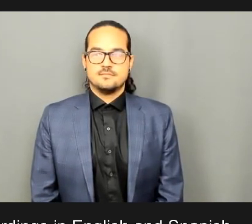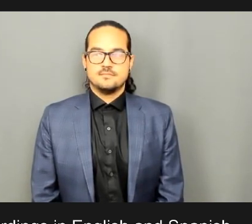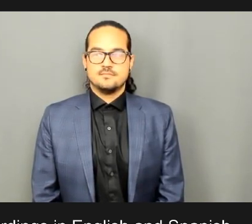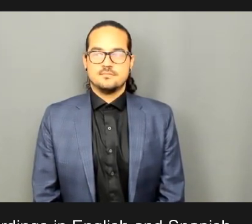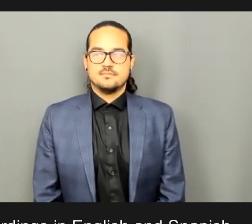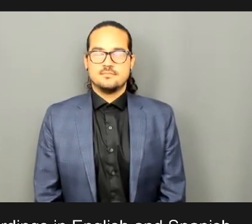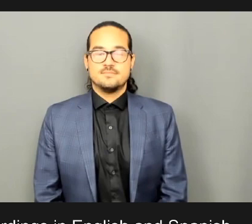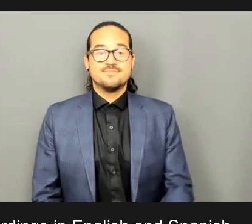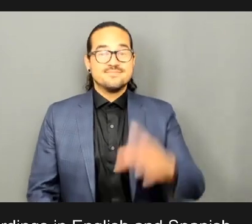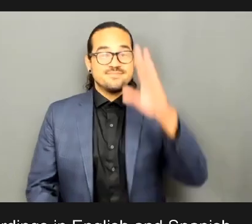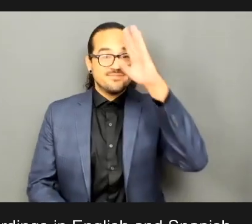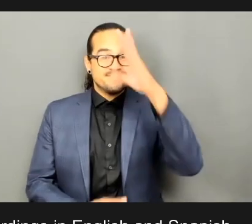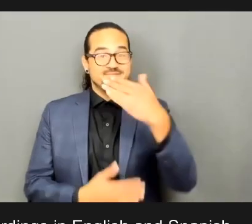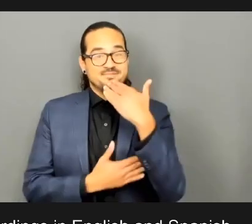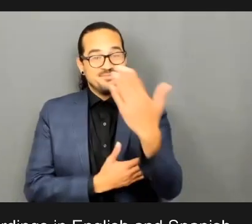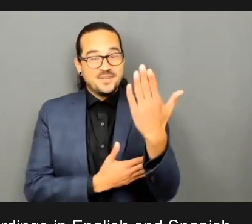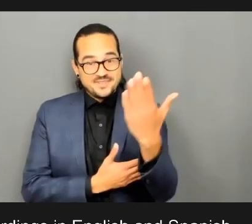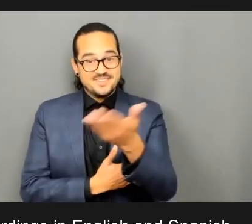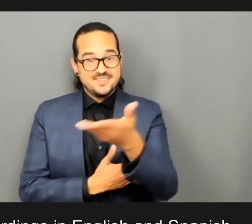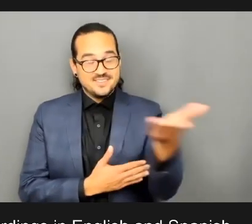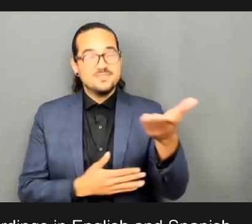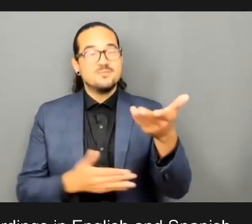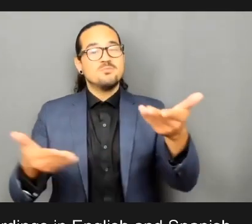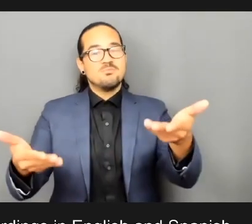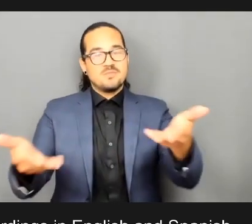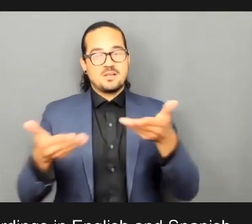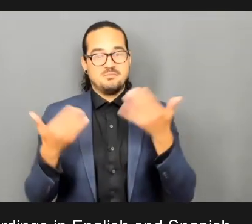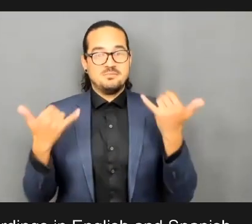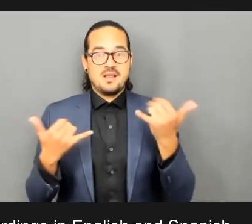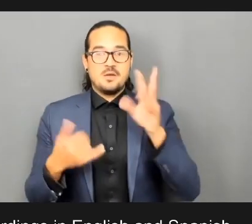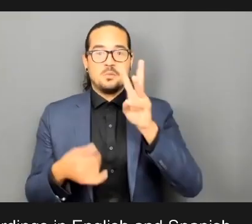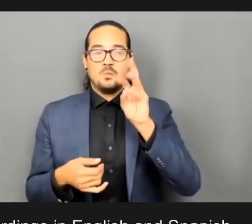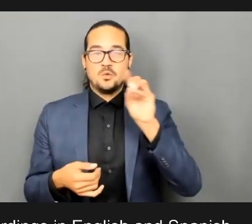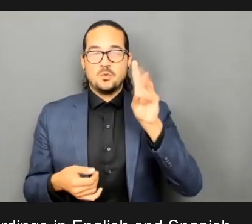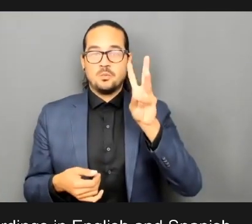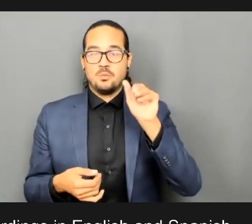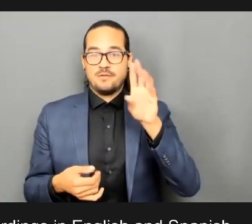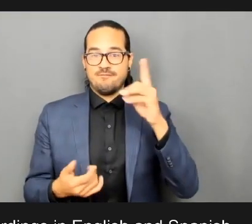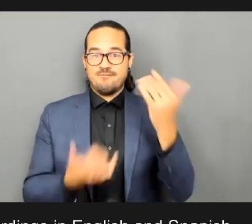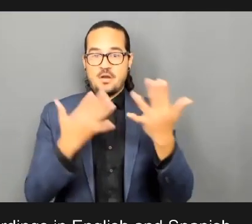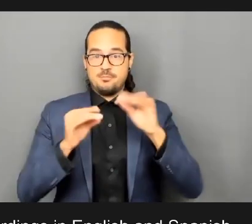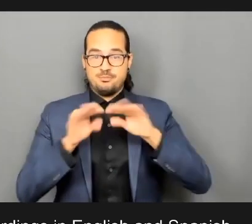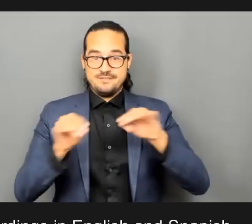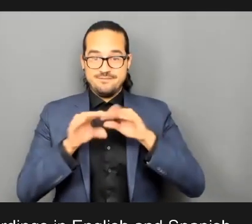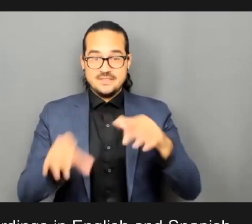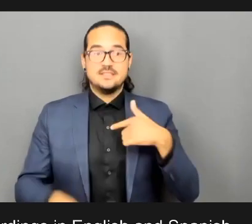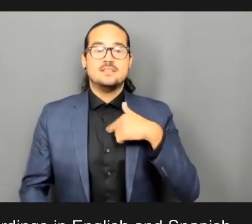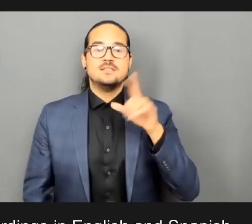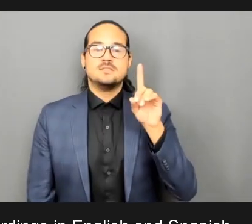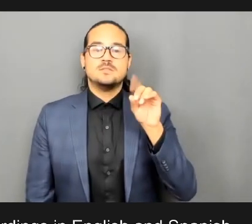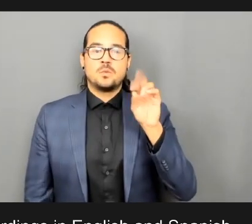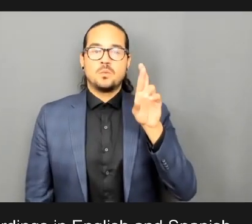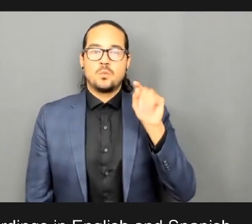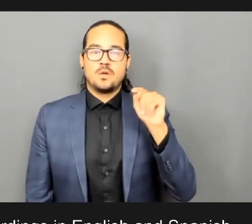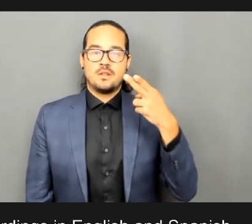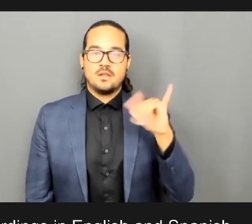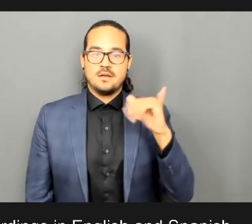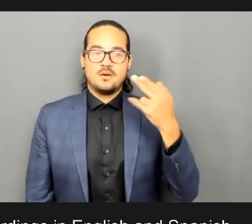Good morning. Welcome to today's broadcast. I'm Dorothy Harvey, Information Officer for Great Basin Team